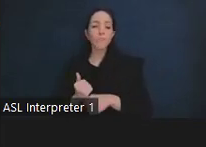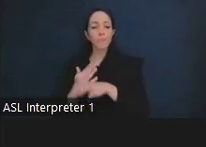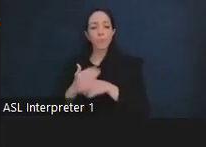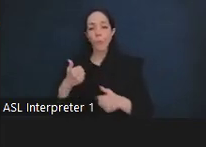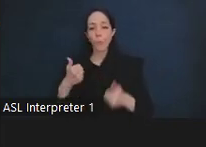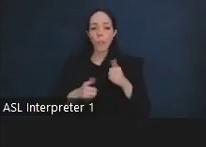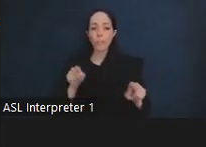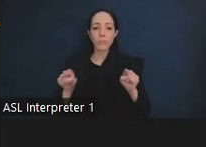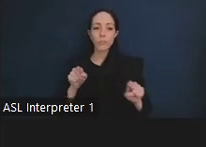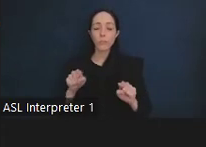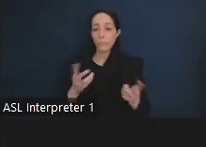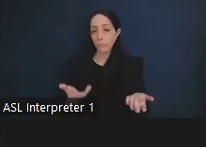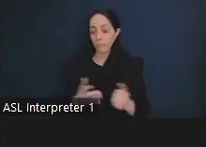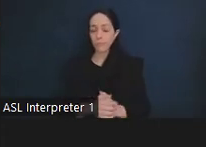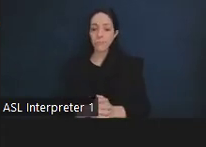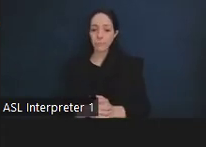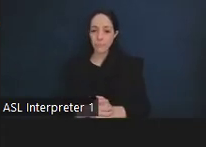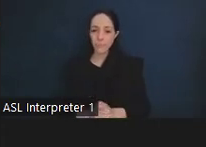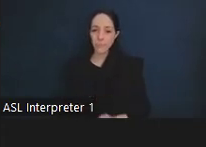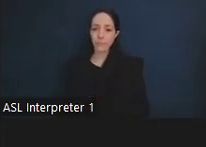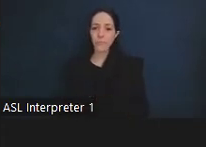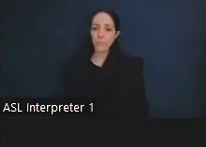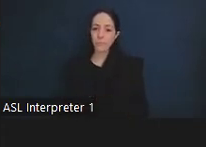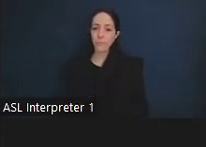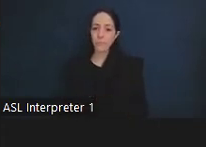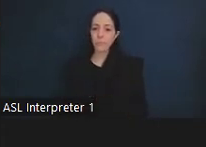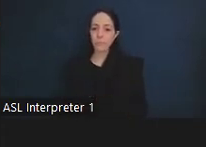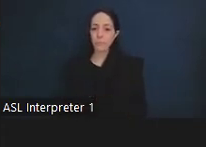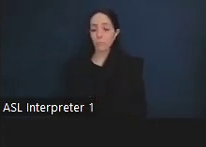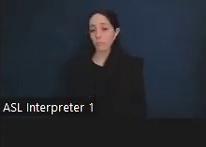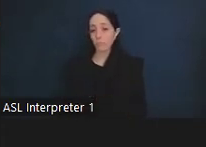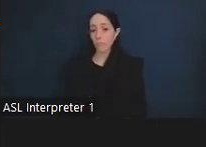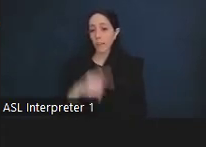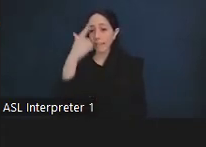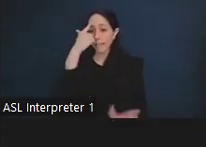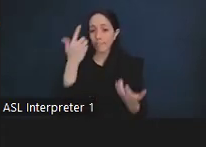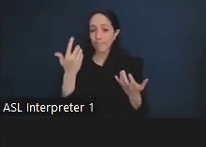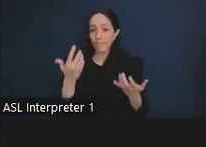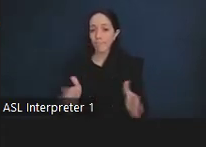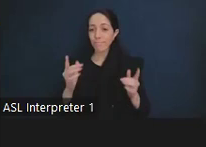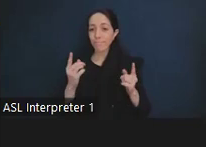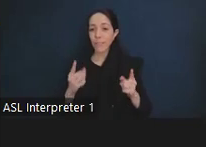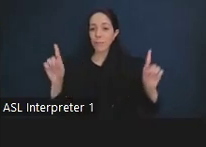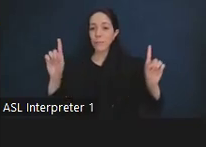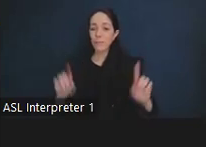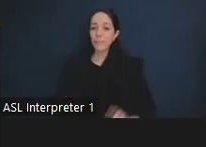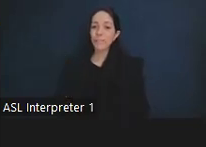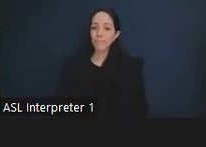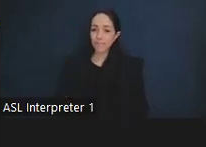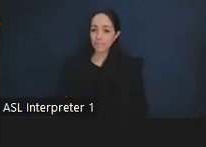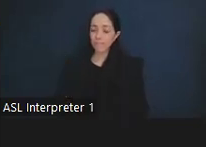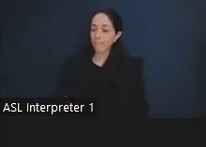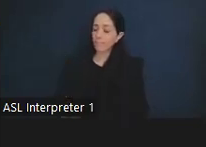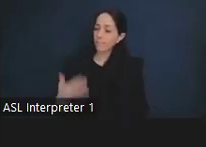person or not when you RSVP. Great. Those are, I believe, all the announcements that we have from staff. Great. Thank